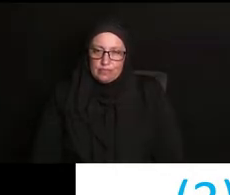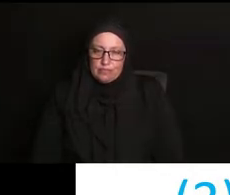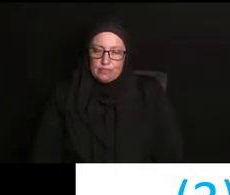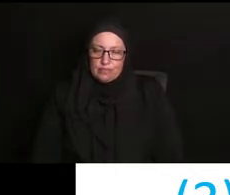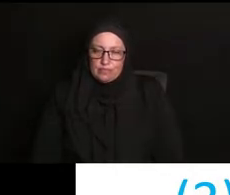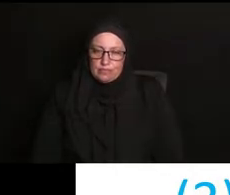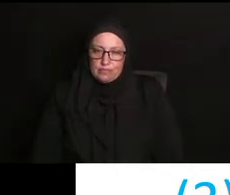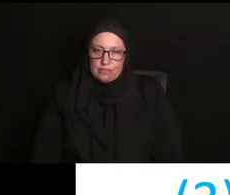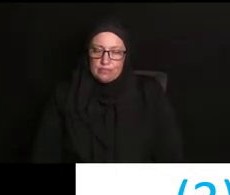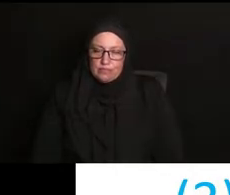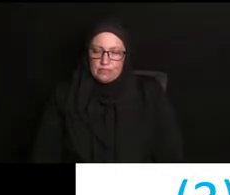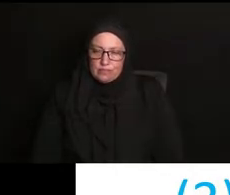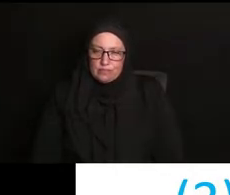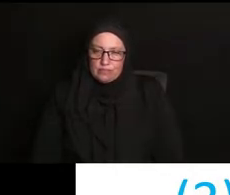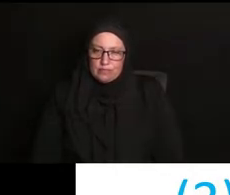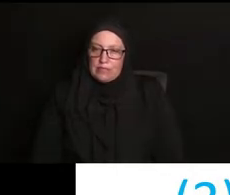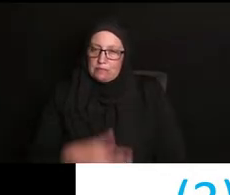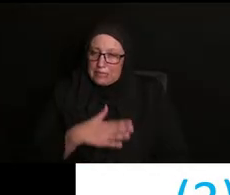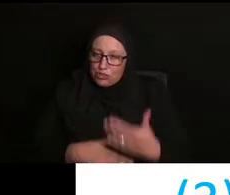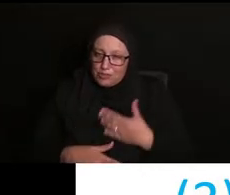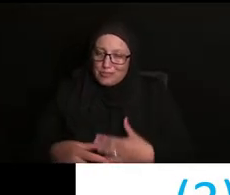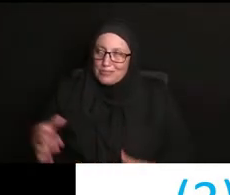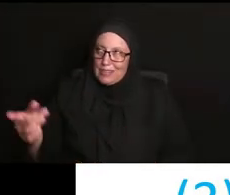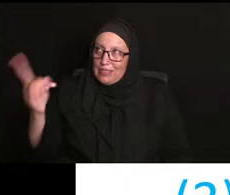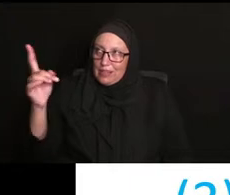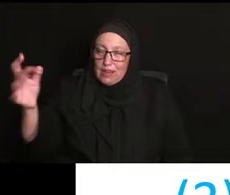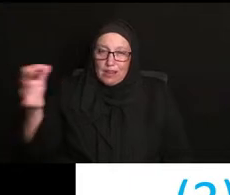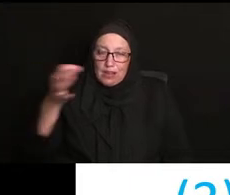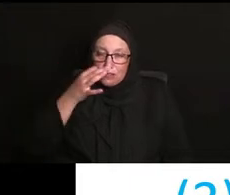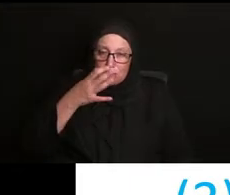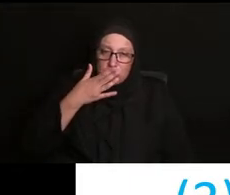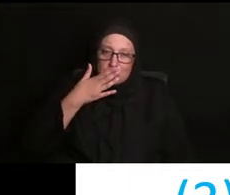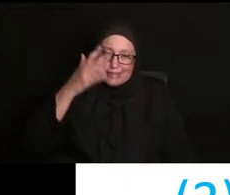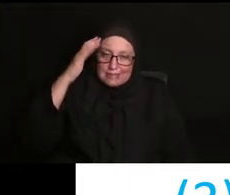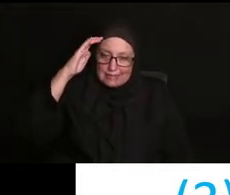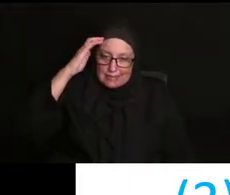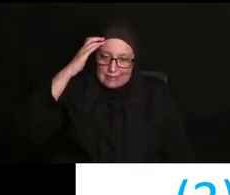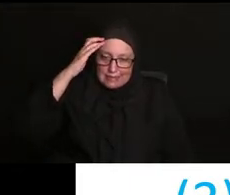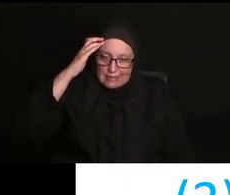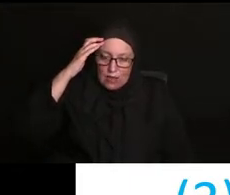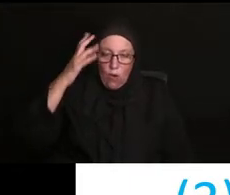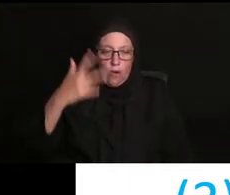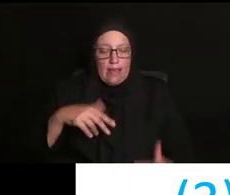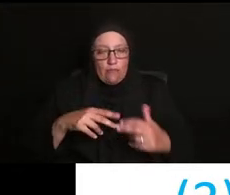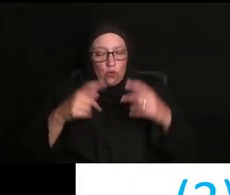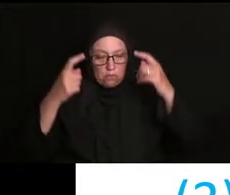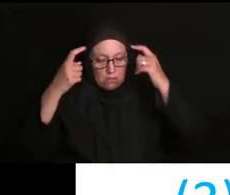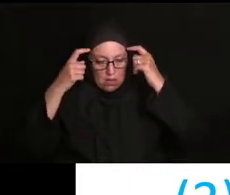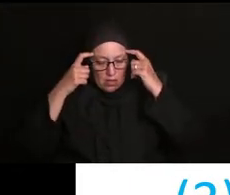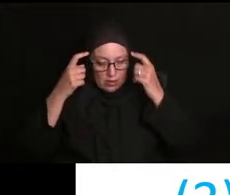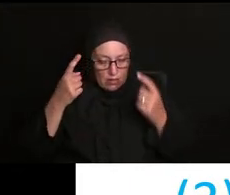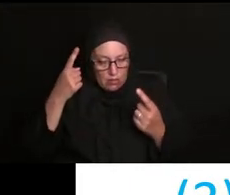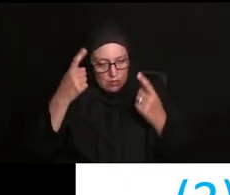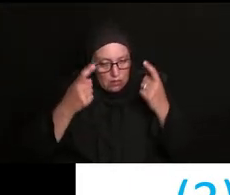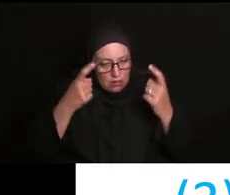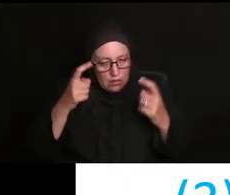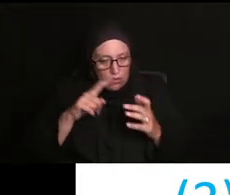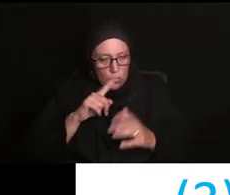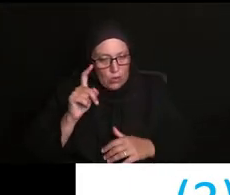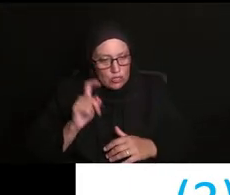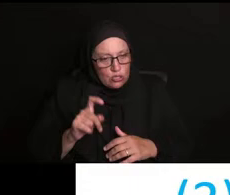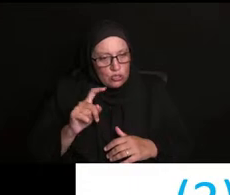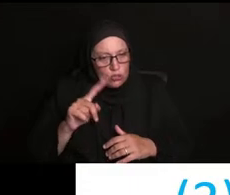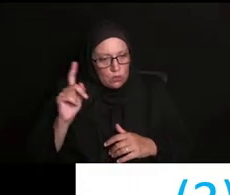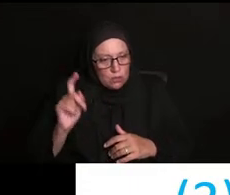when you're asked in your mind, or when these questions come to your mind rather, such as what is my